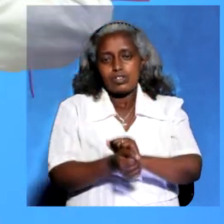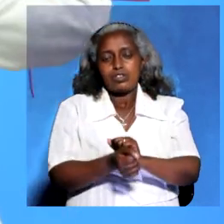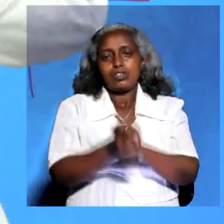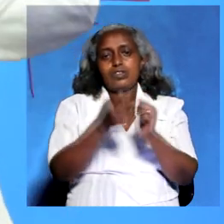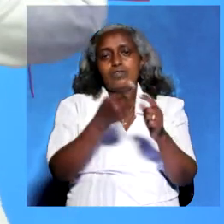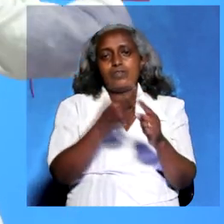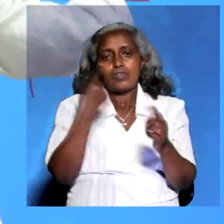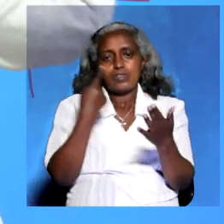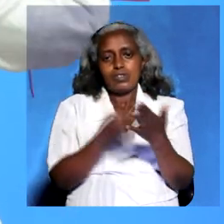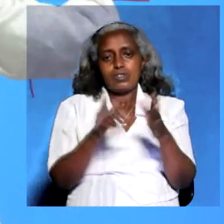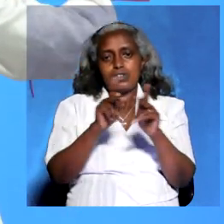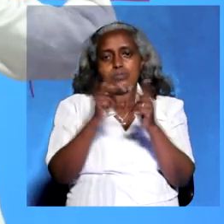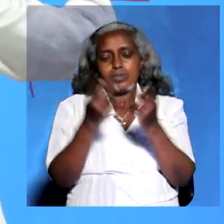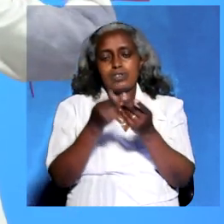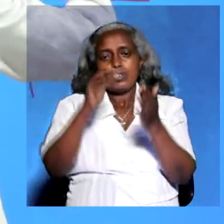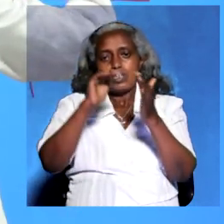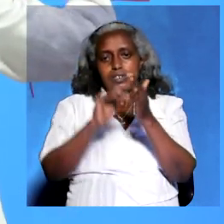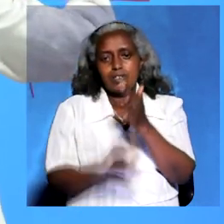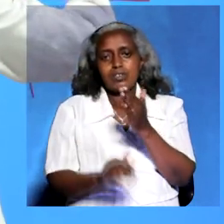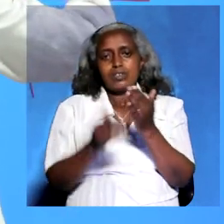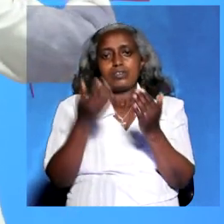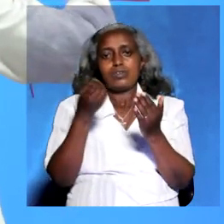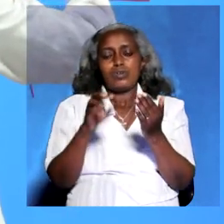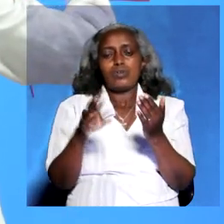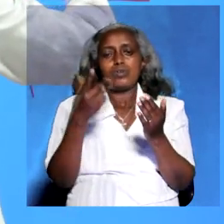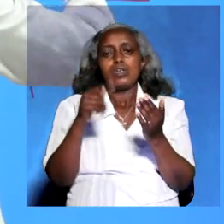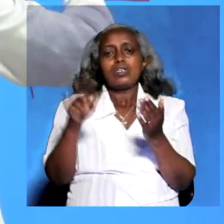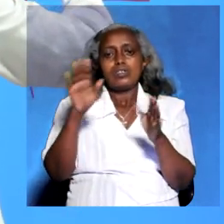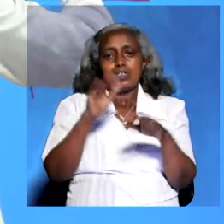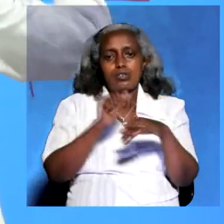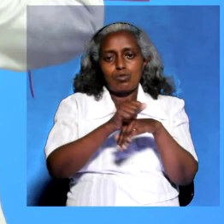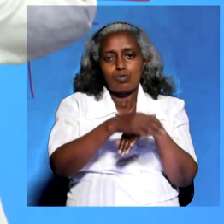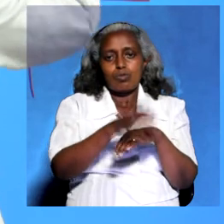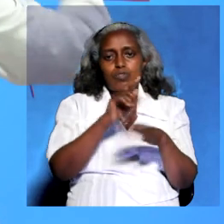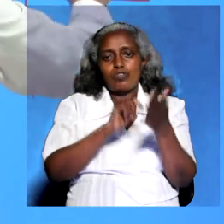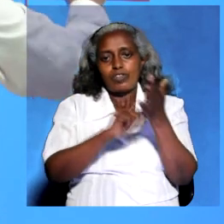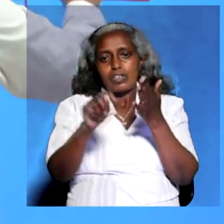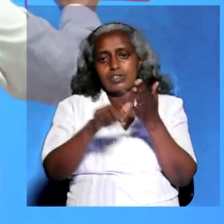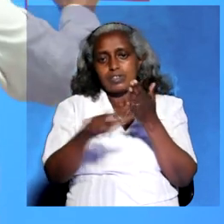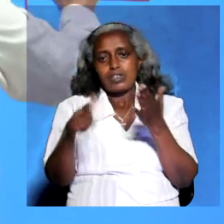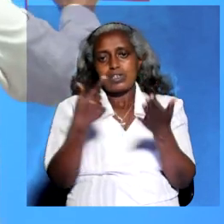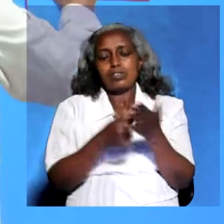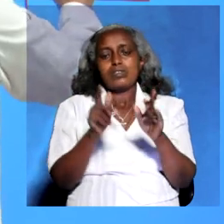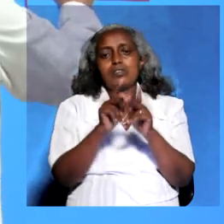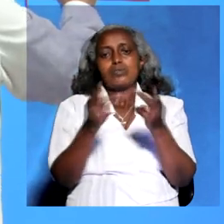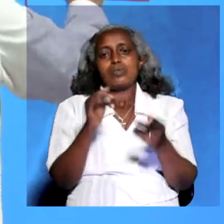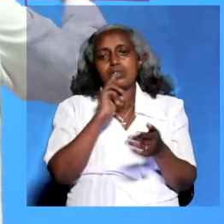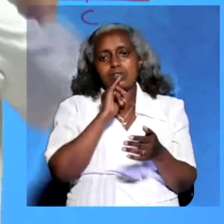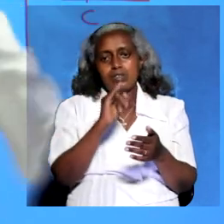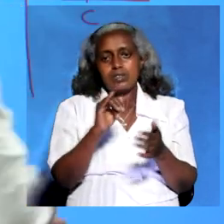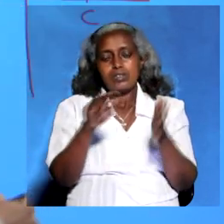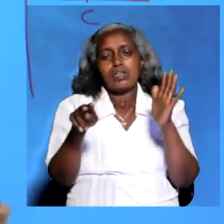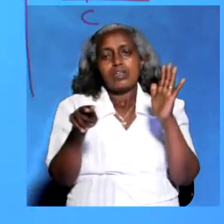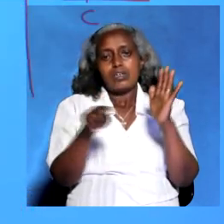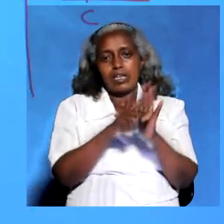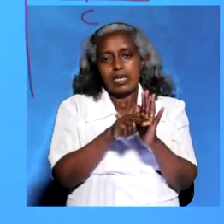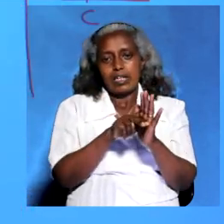from this part is decreasing, or it is the slope of tangent line for this part is it is